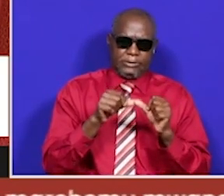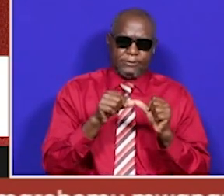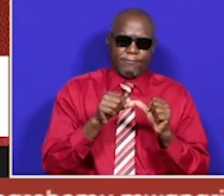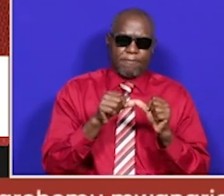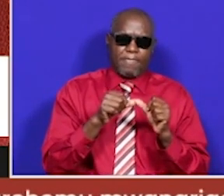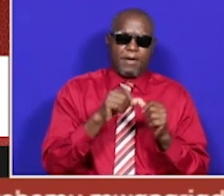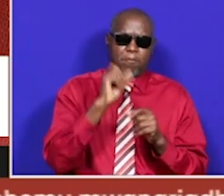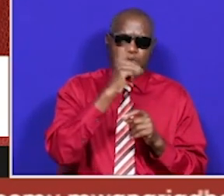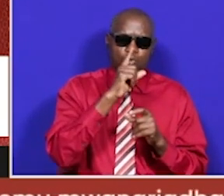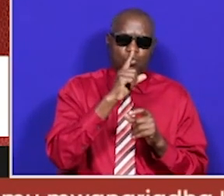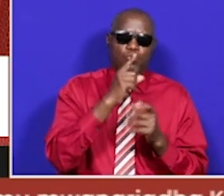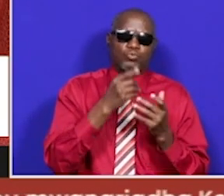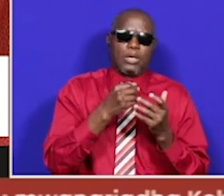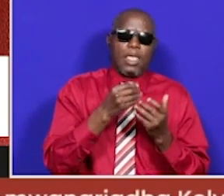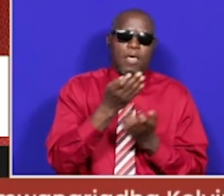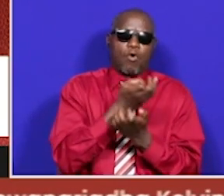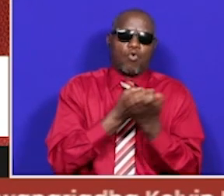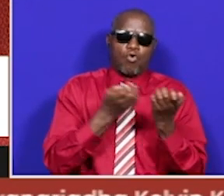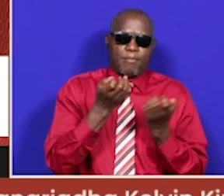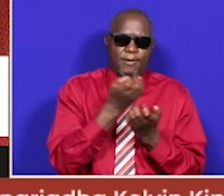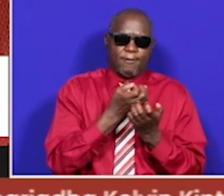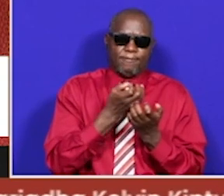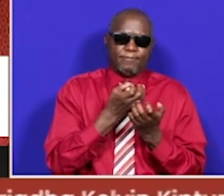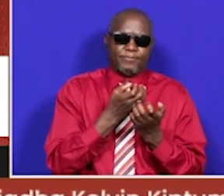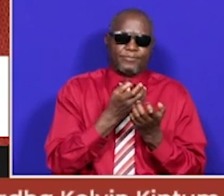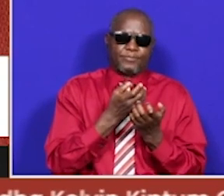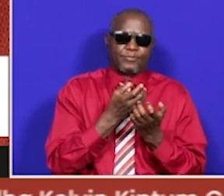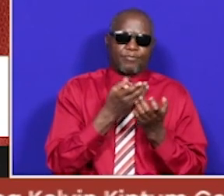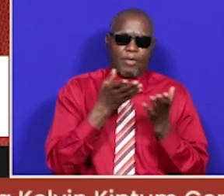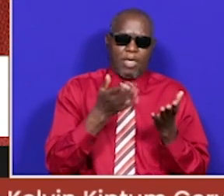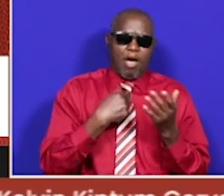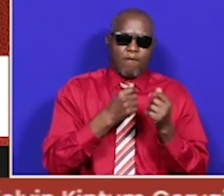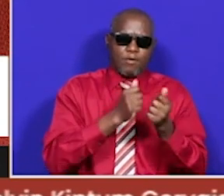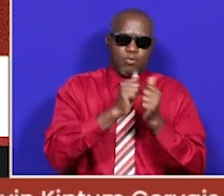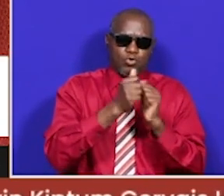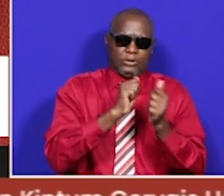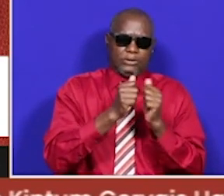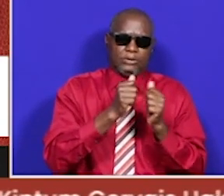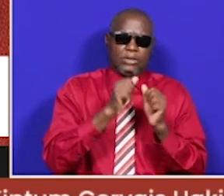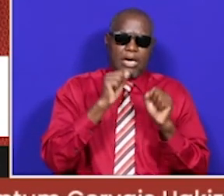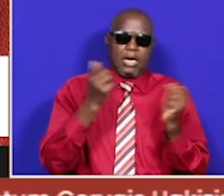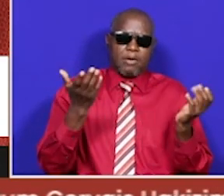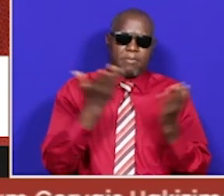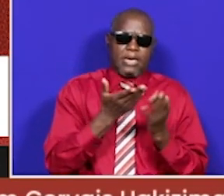in the blue economy. So here we don't have the competency, but we can bring partners on board.